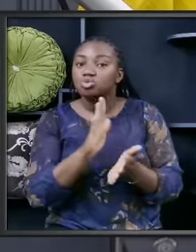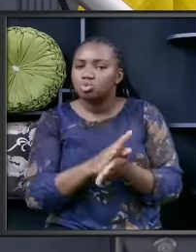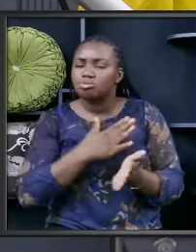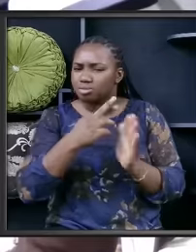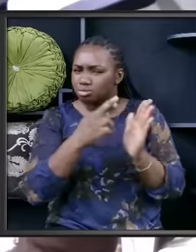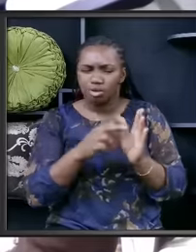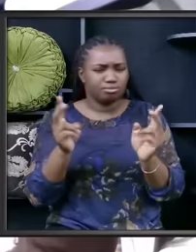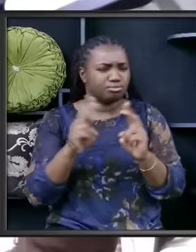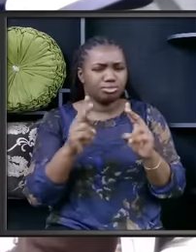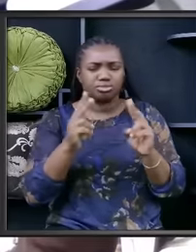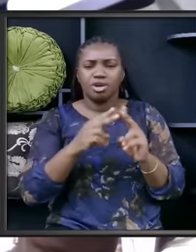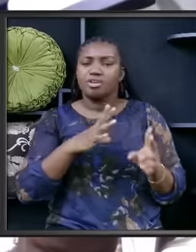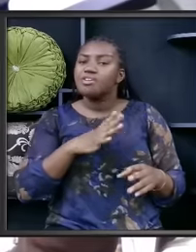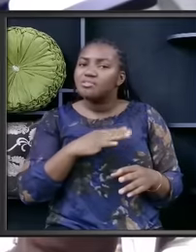fine.